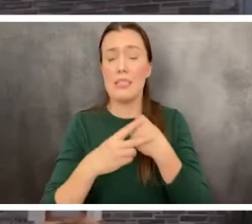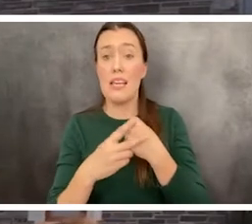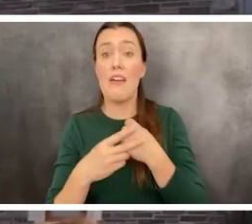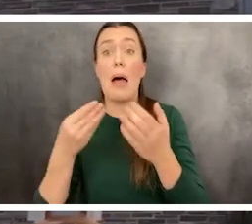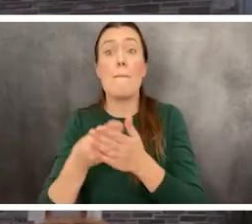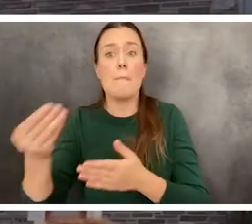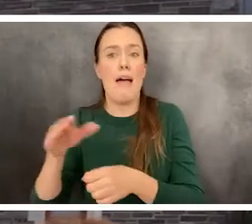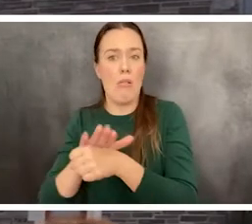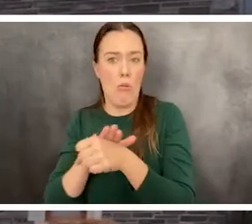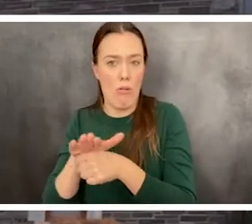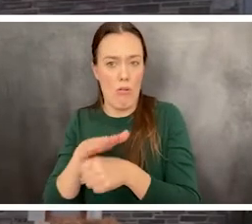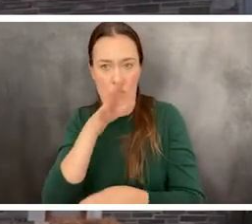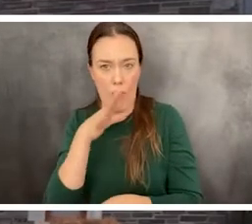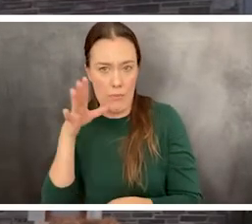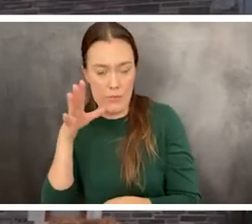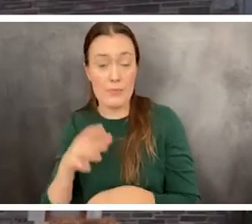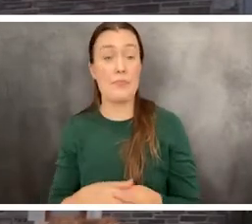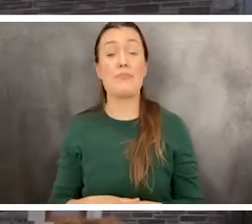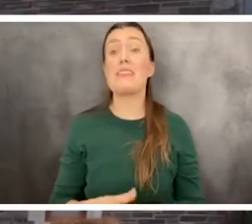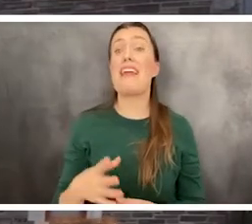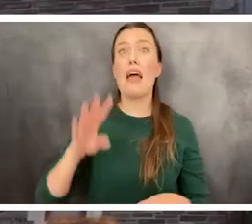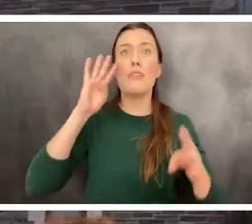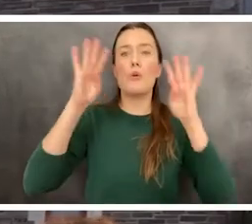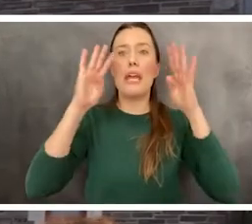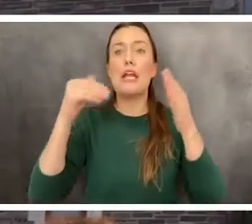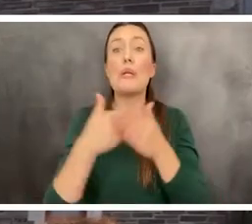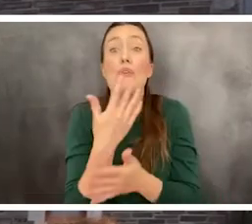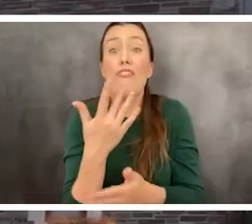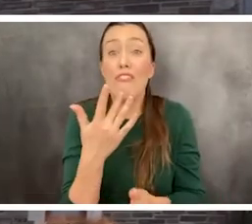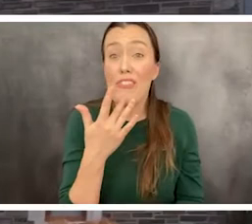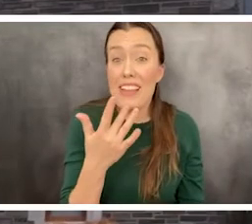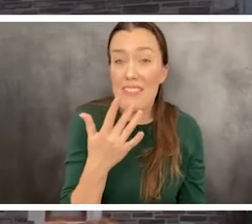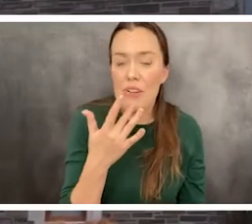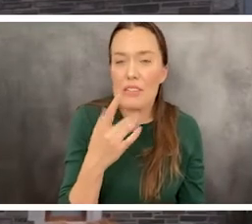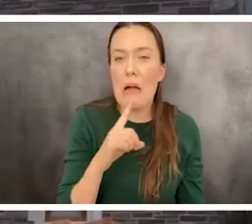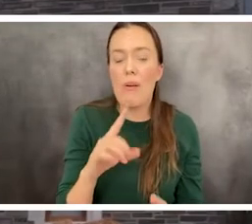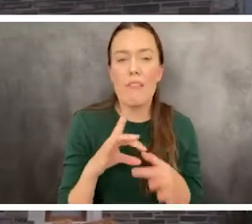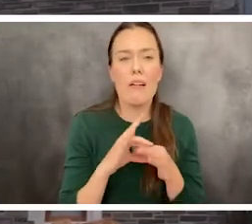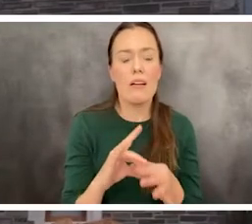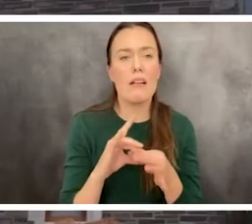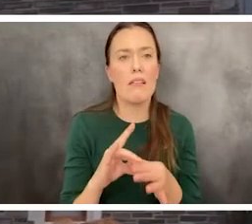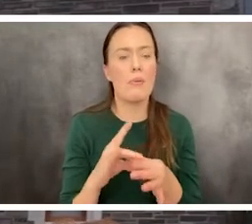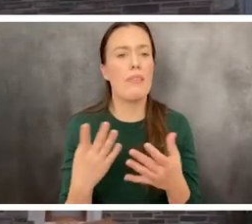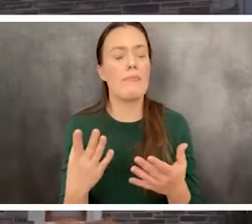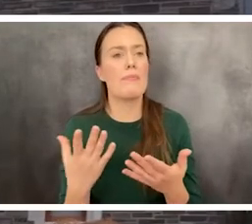as we can make it. And then trying to create new and creative flavors that really speak